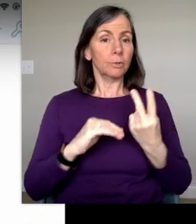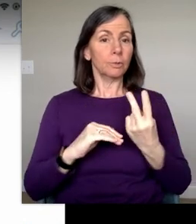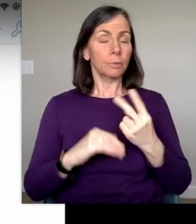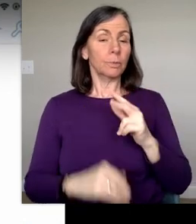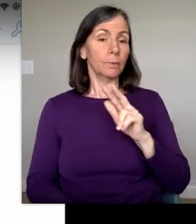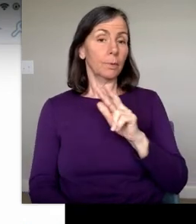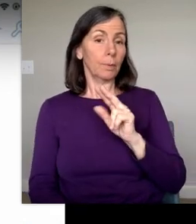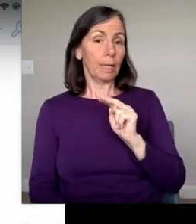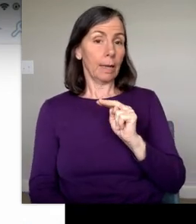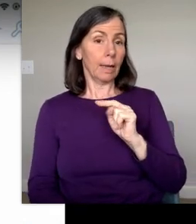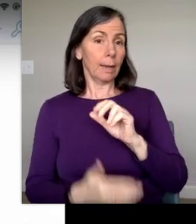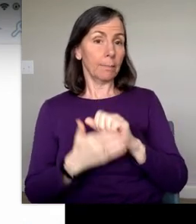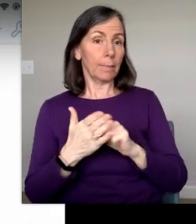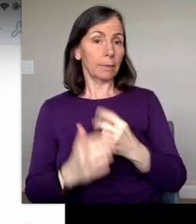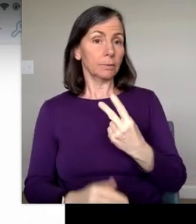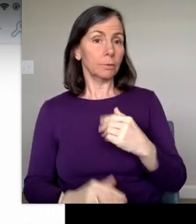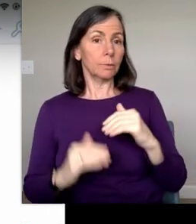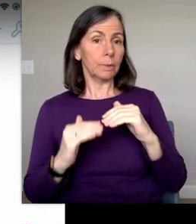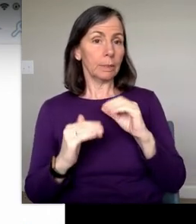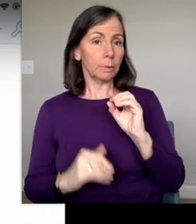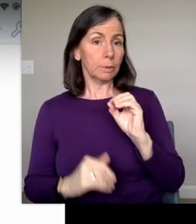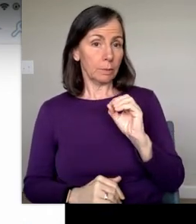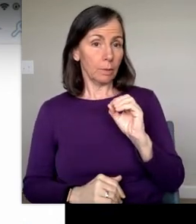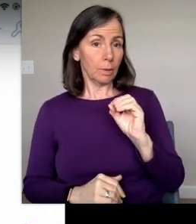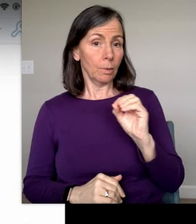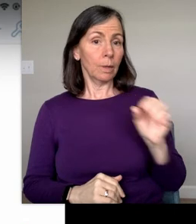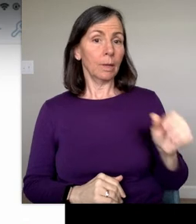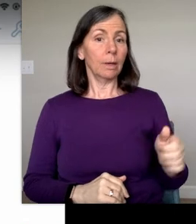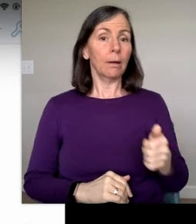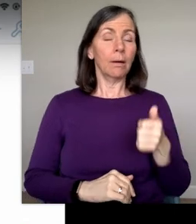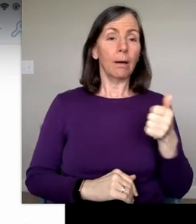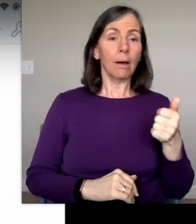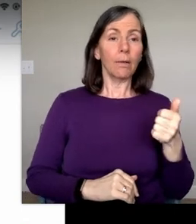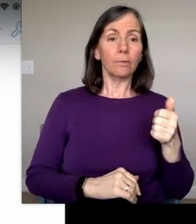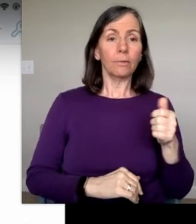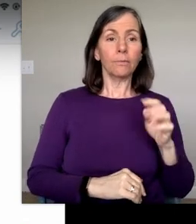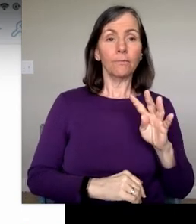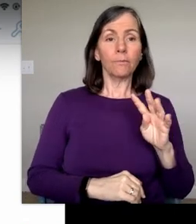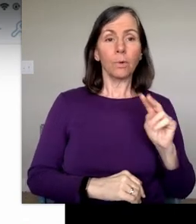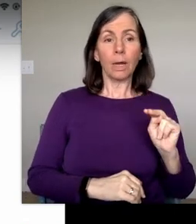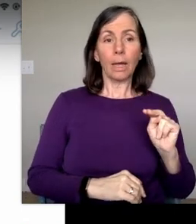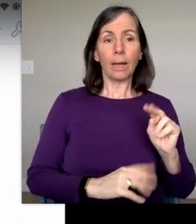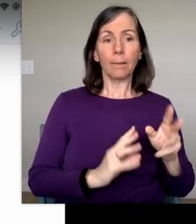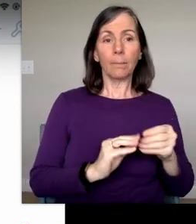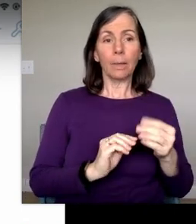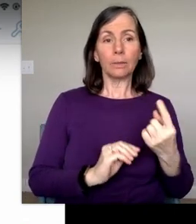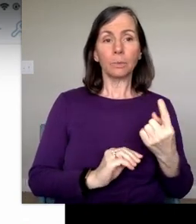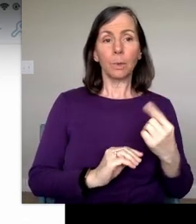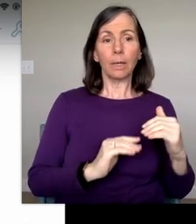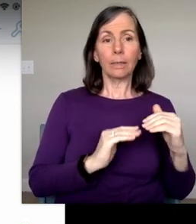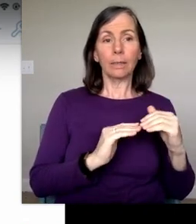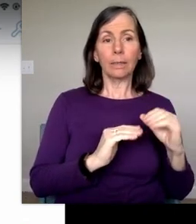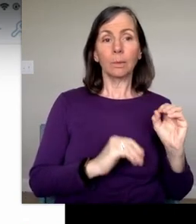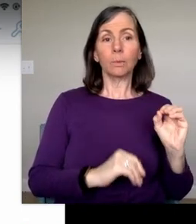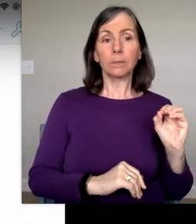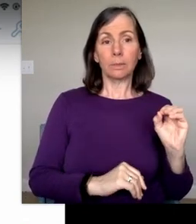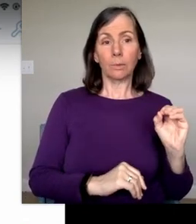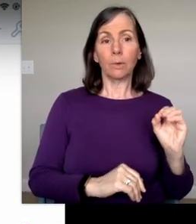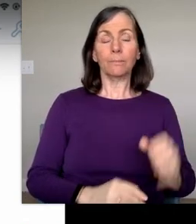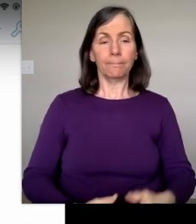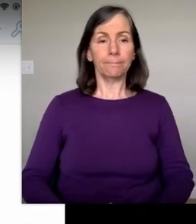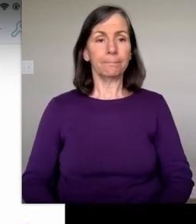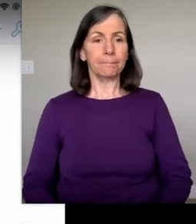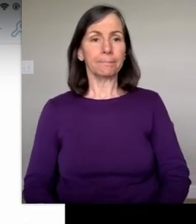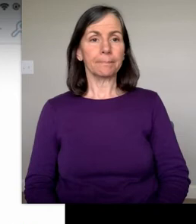equals 0 and 4n plus 1 equals 0.